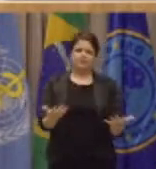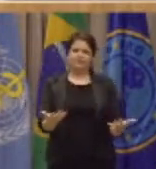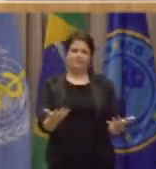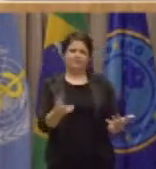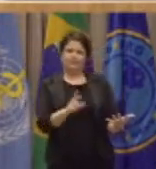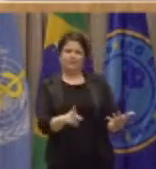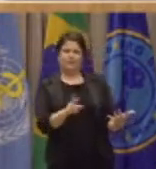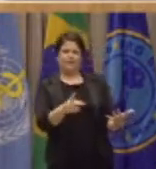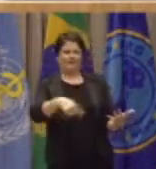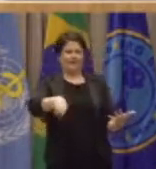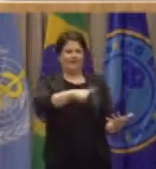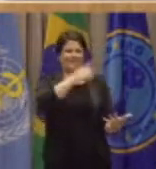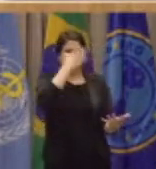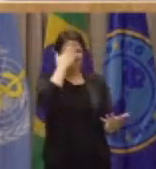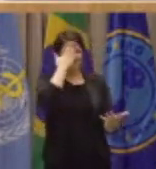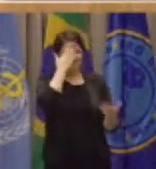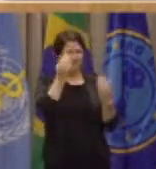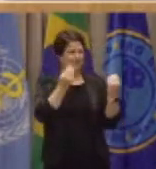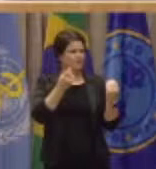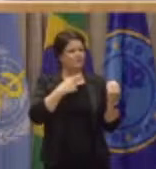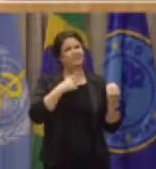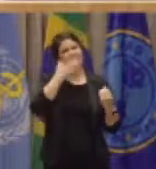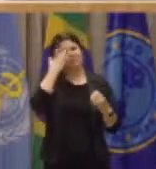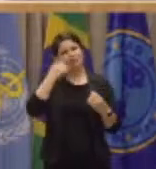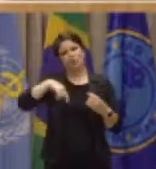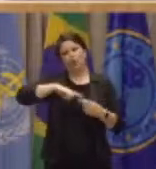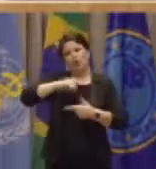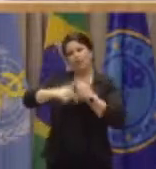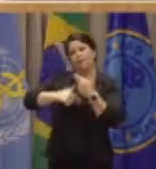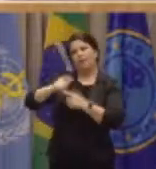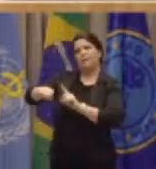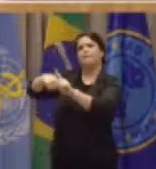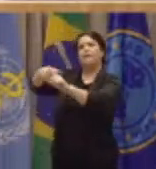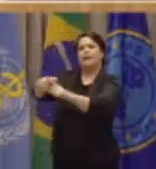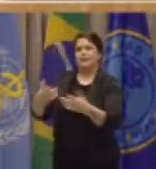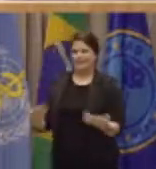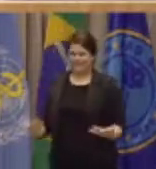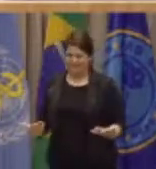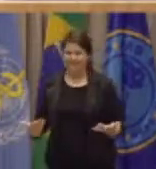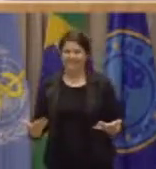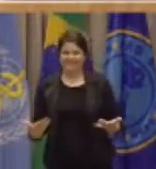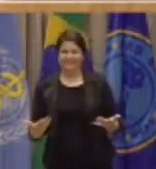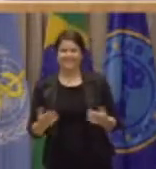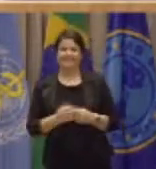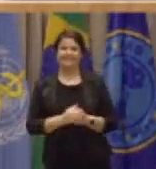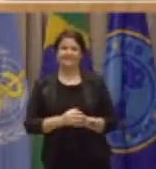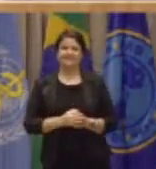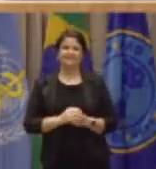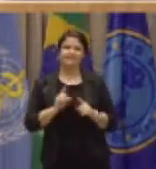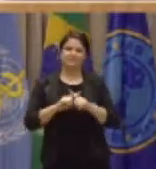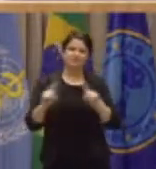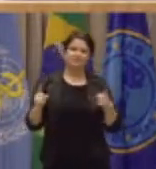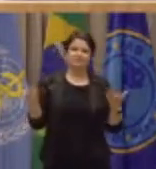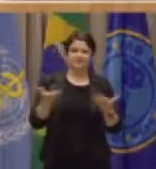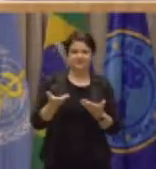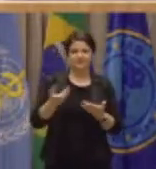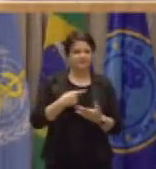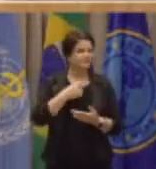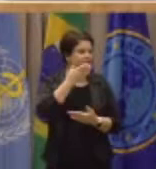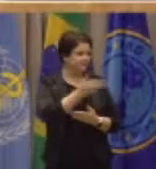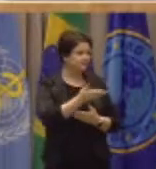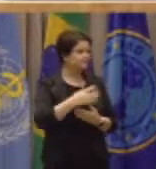everybody thinks that artificial intelligence will work and we will not, but this is completely the opposite.